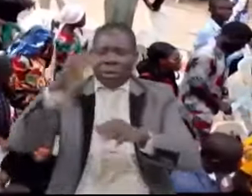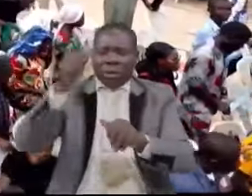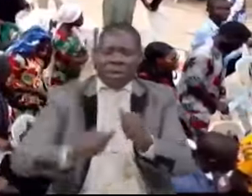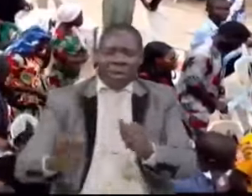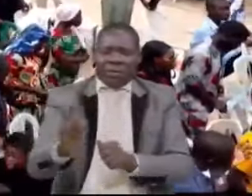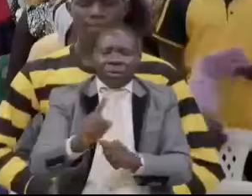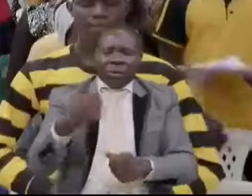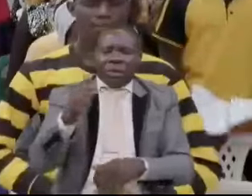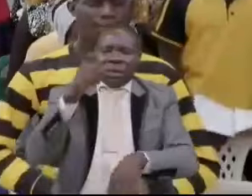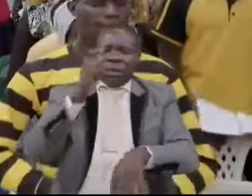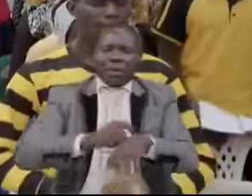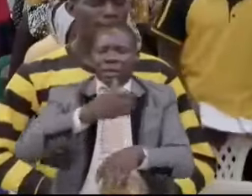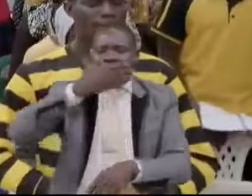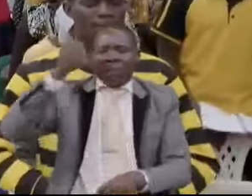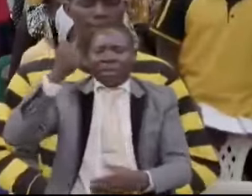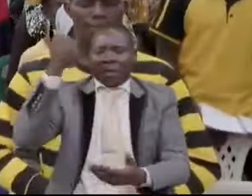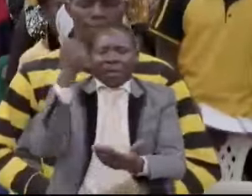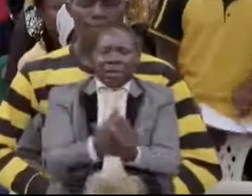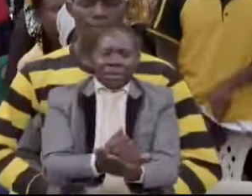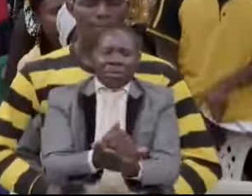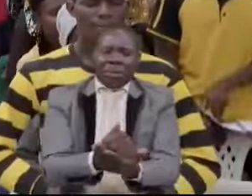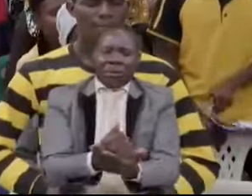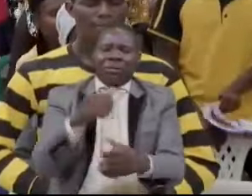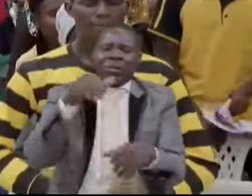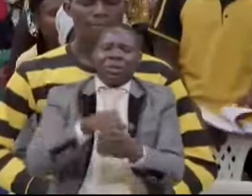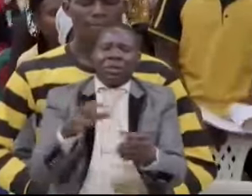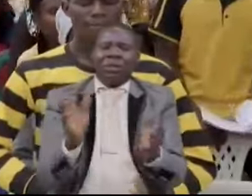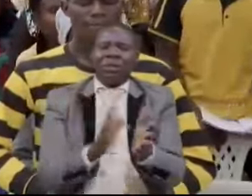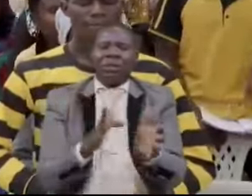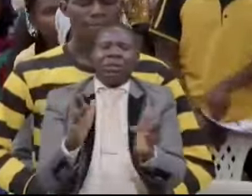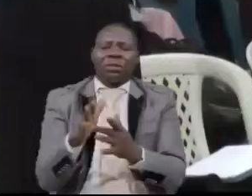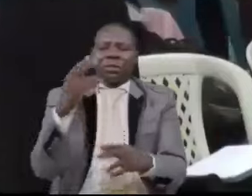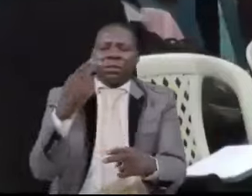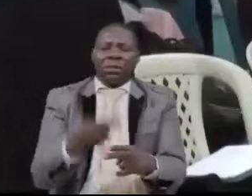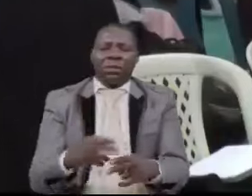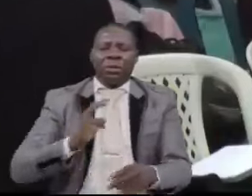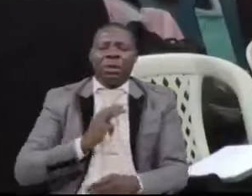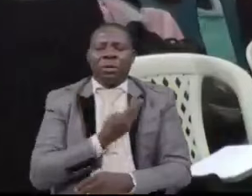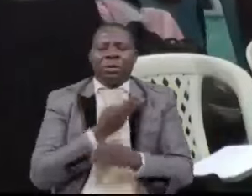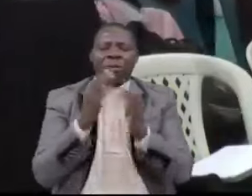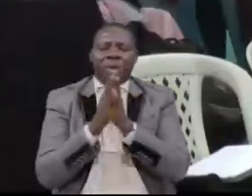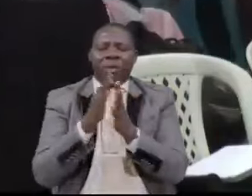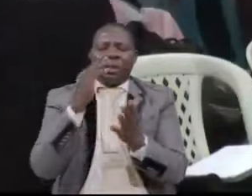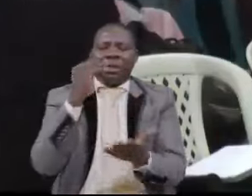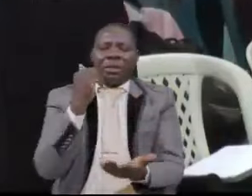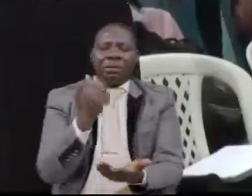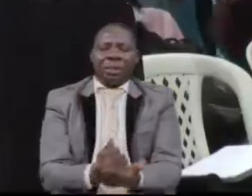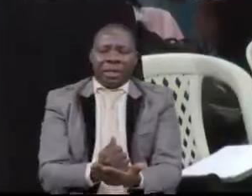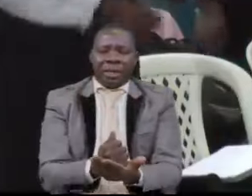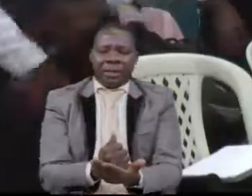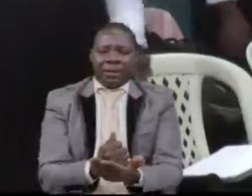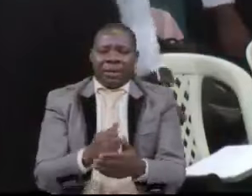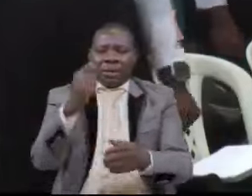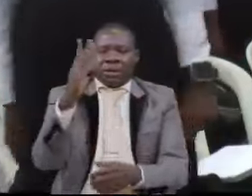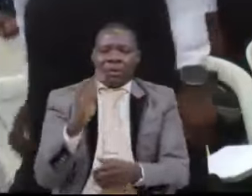times better. In Jesus' name we pray. God bless you. You can